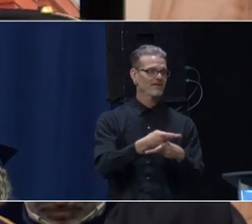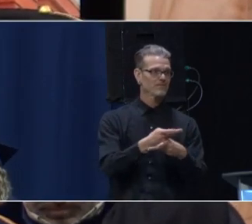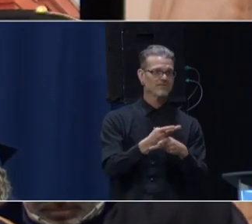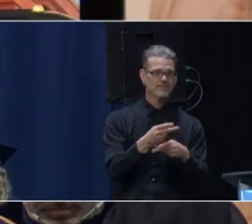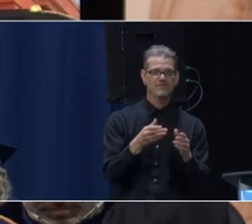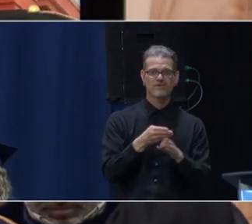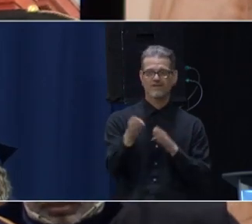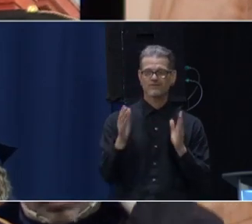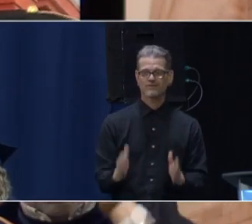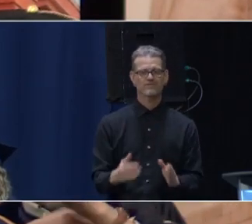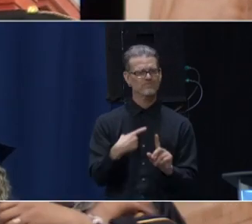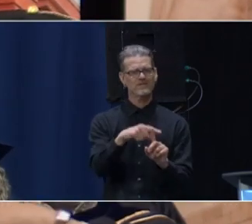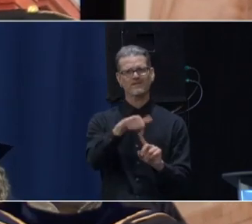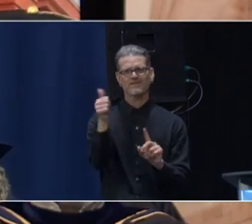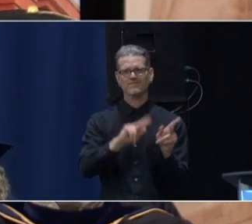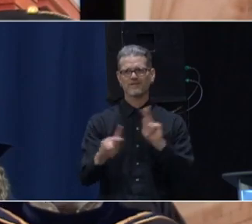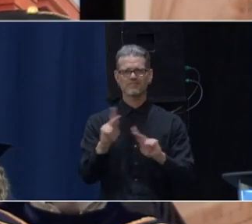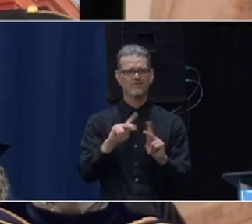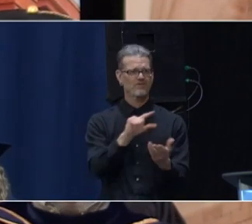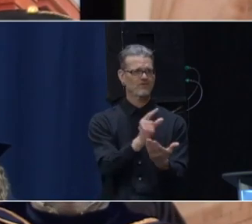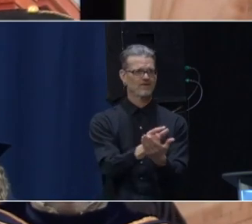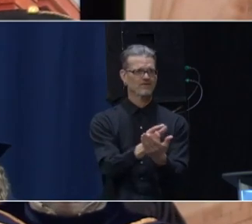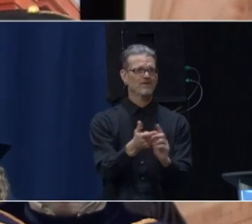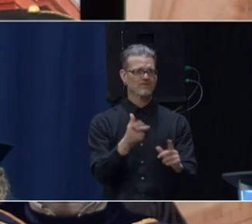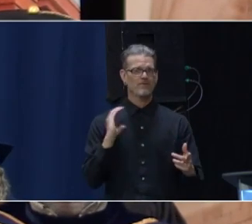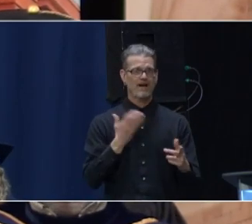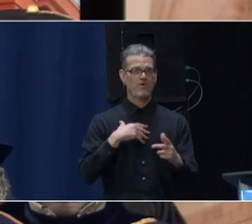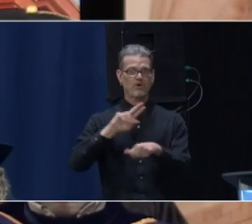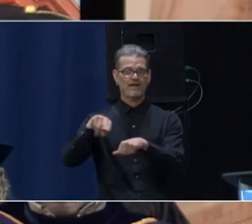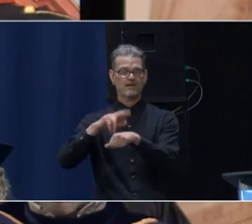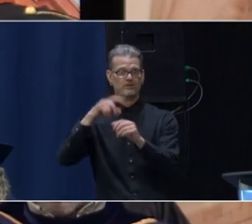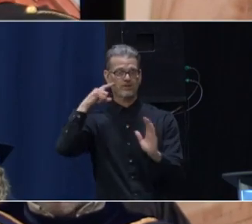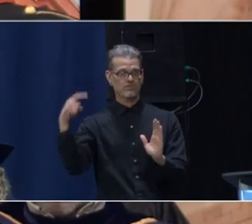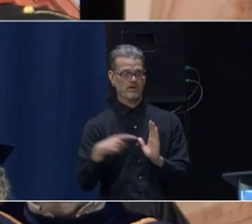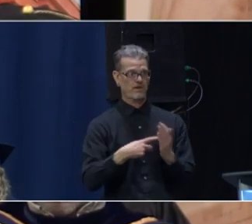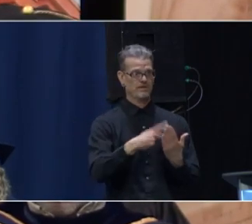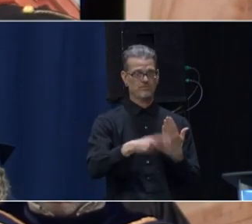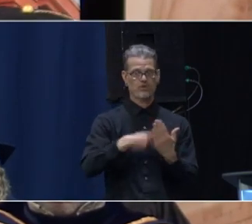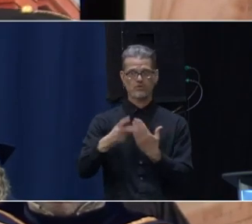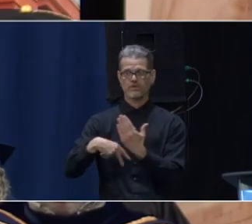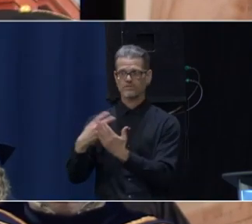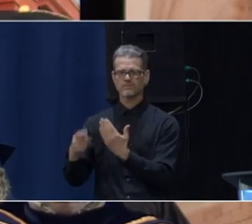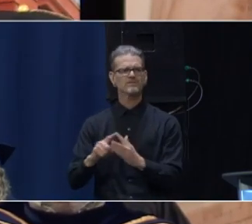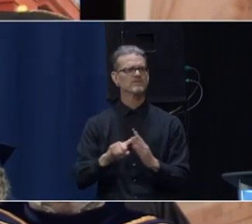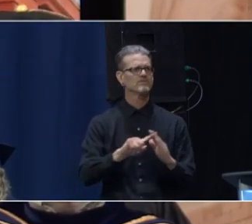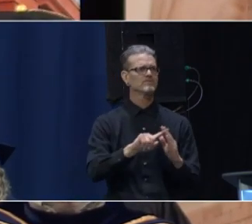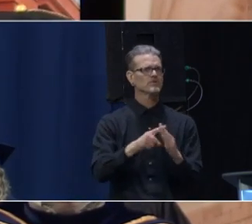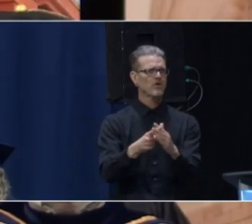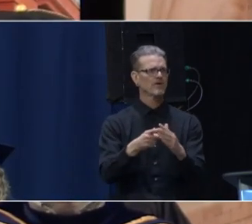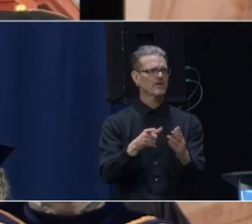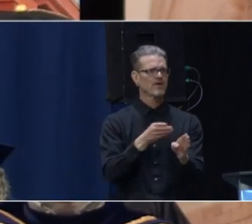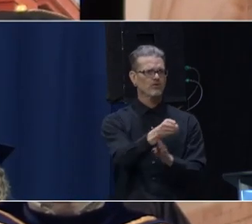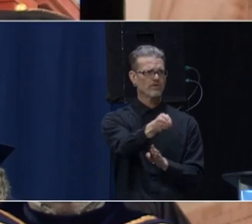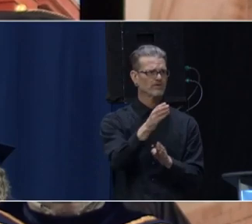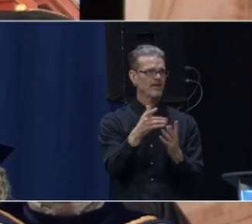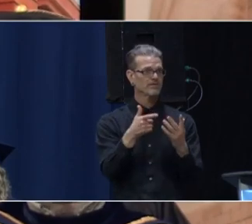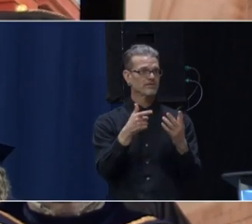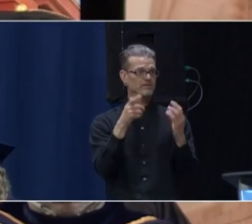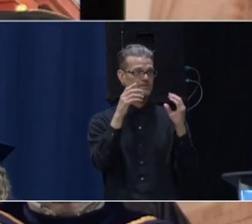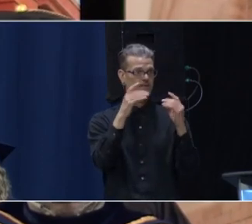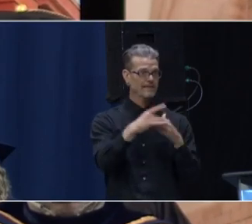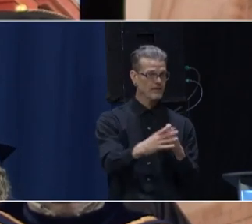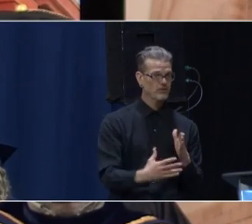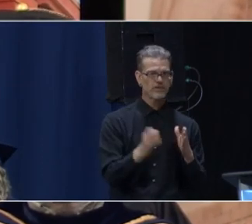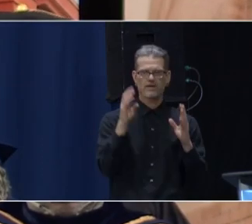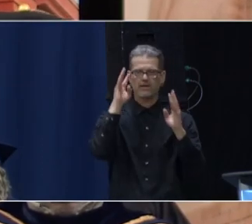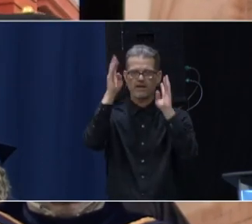and others who graduate from our nationally recognized programs, ready to enter careers as leaders and innovators.